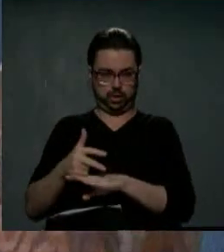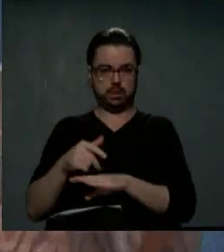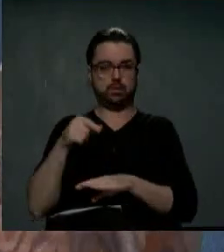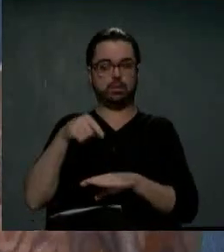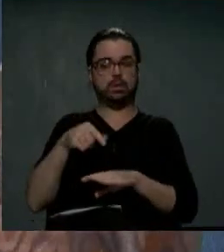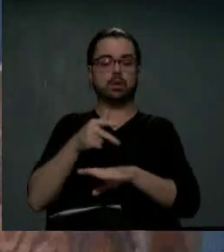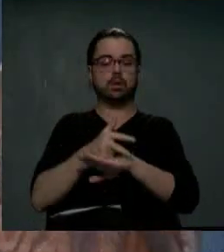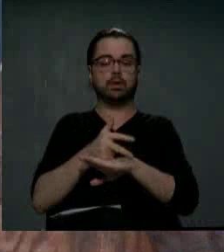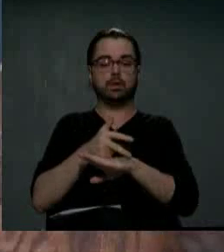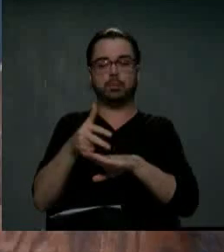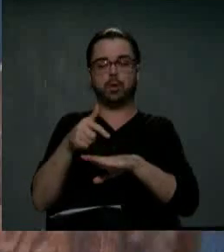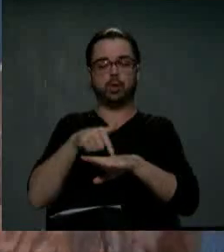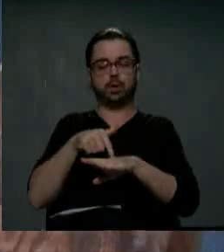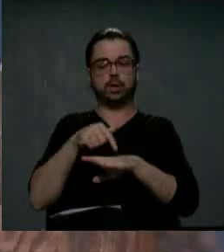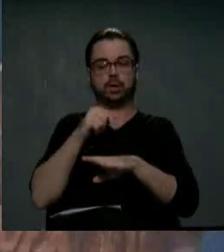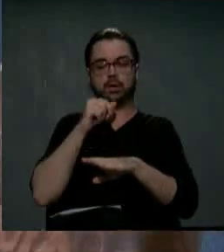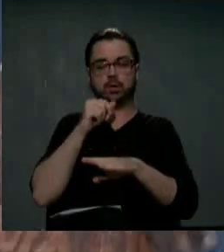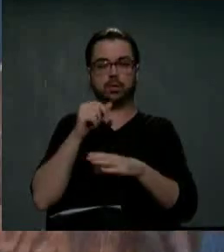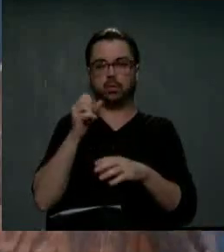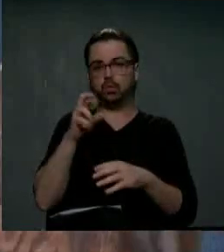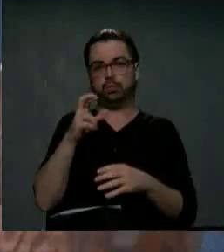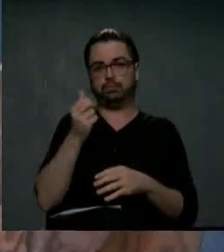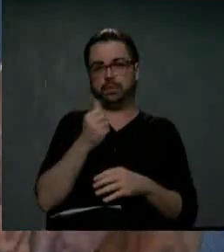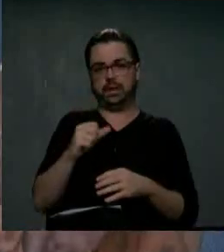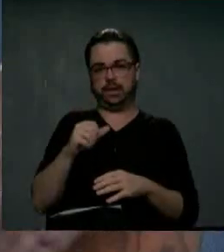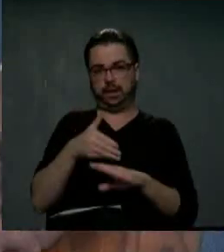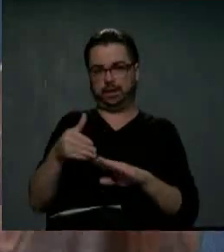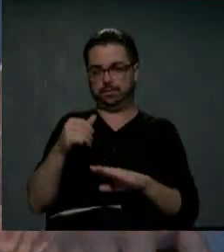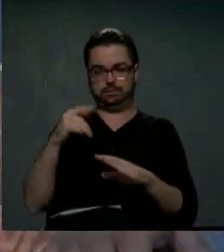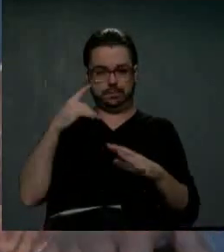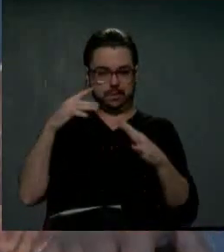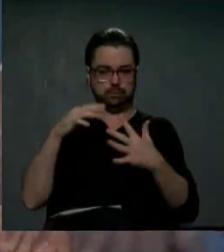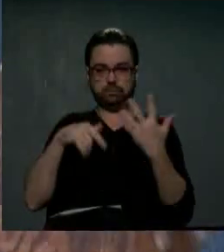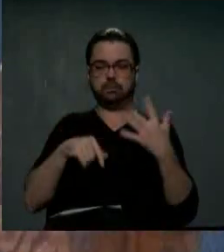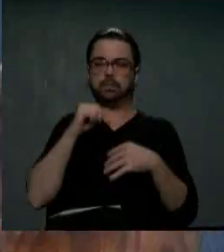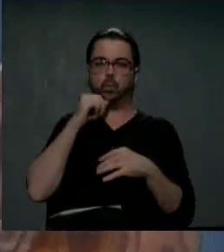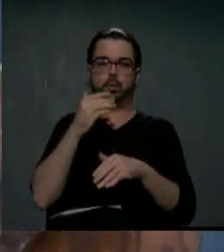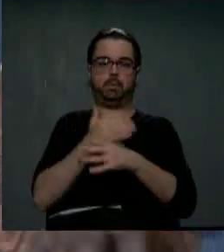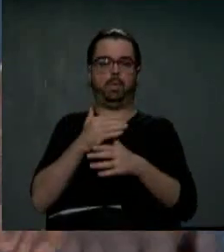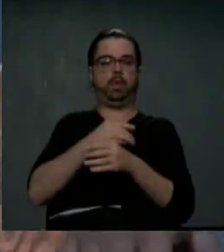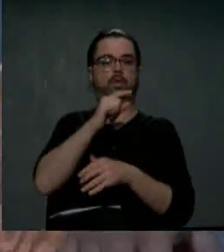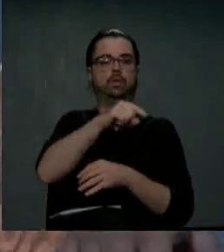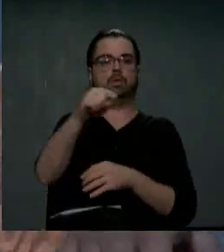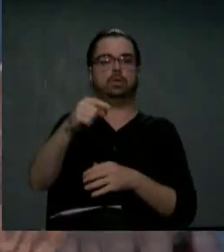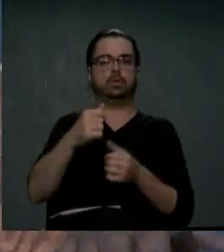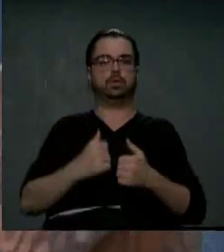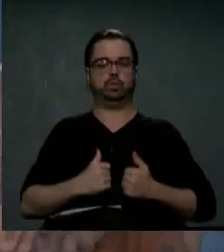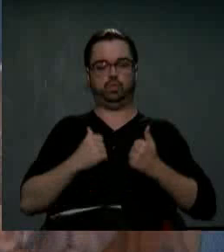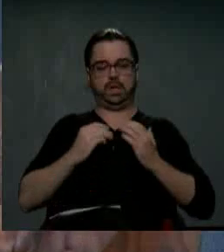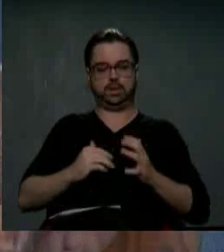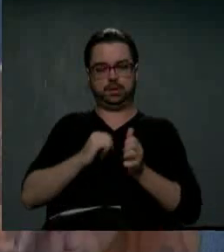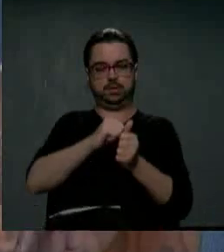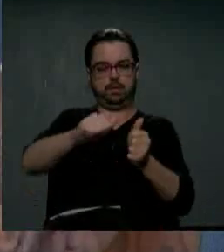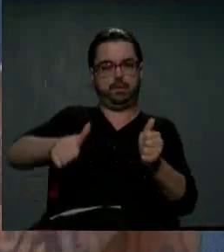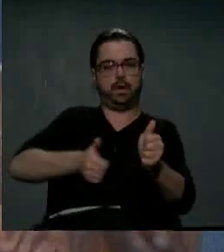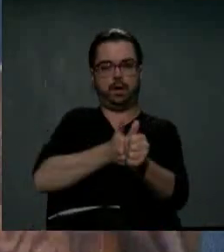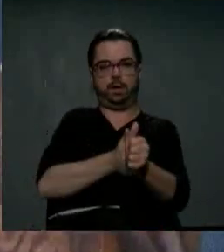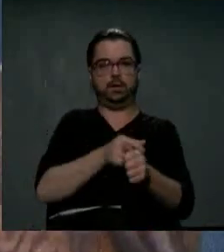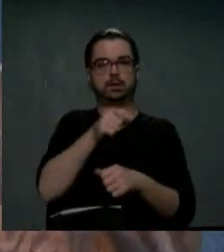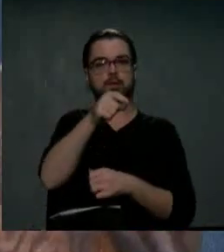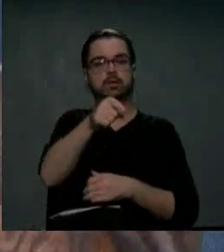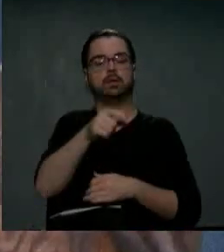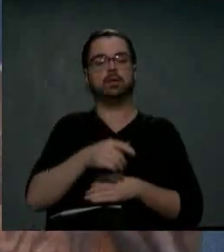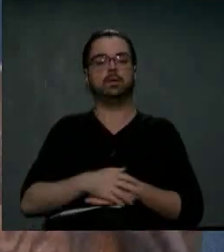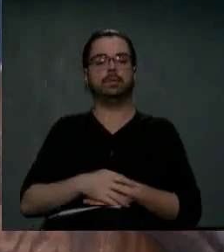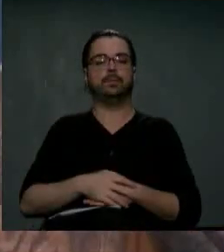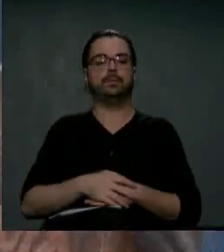wouldn't, or anything else wouldn't bother the resident behind the building.